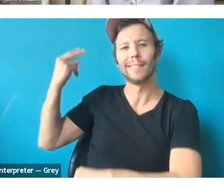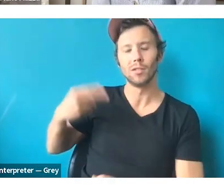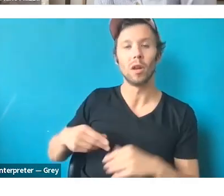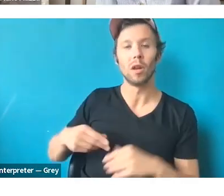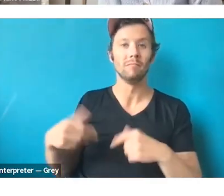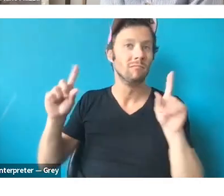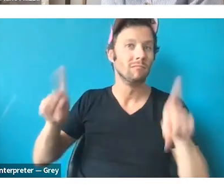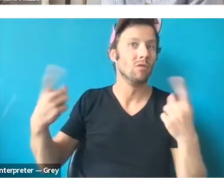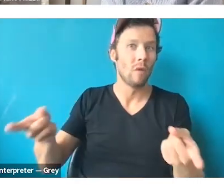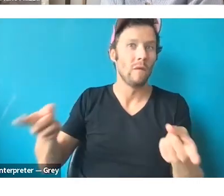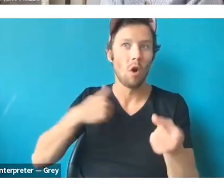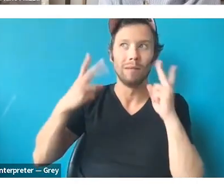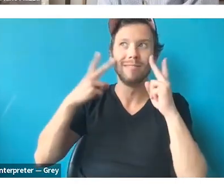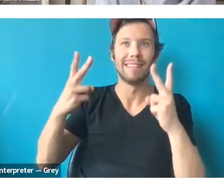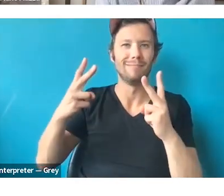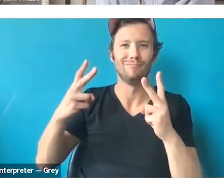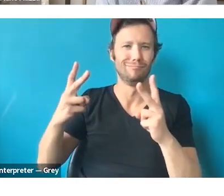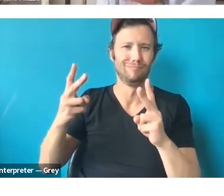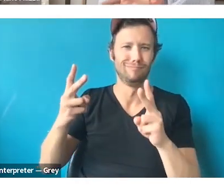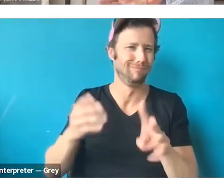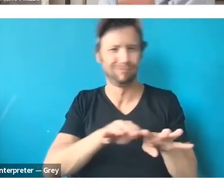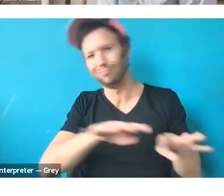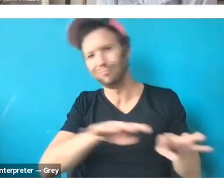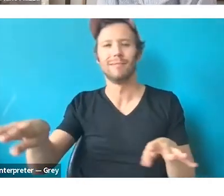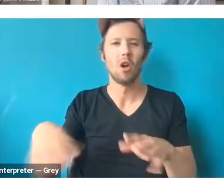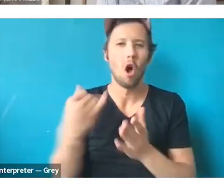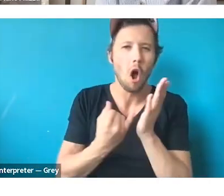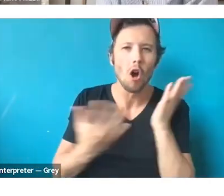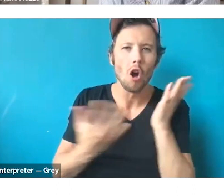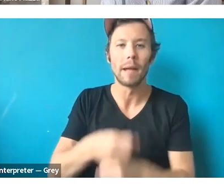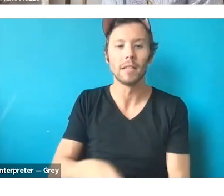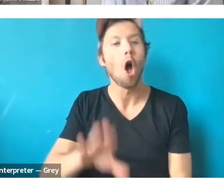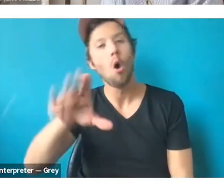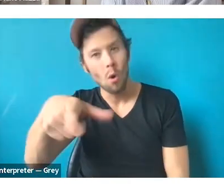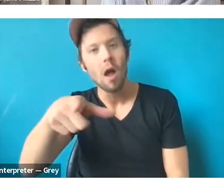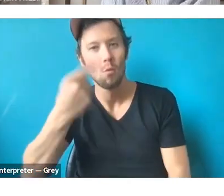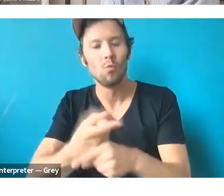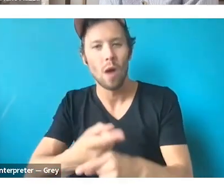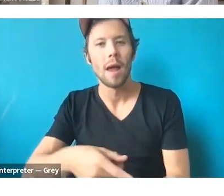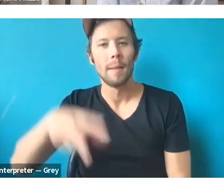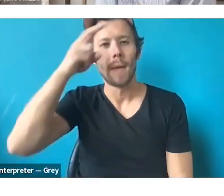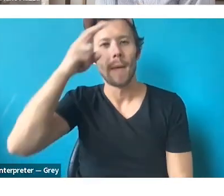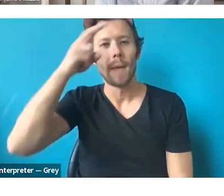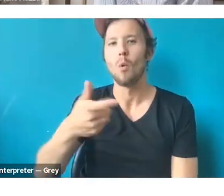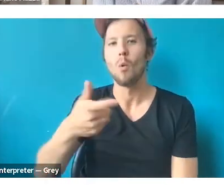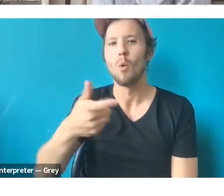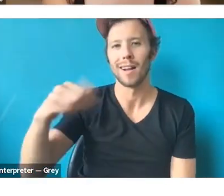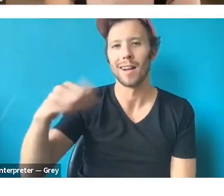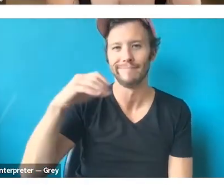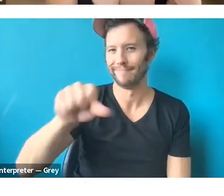with it in a very holistic and sustainable. Yeah, Oaxaca, Mexico. Yep, big cochineal production down there as